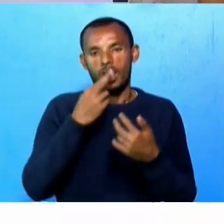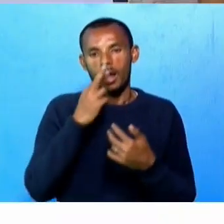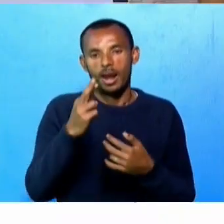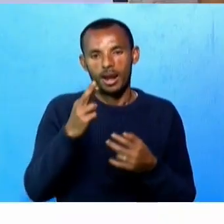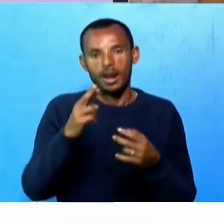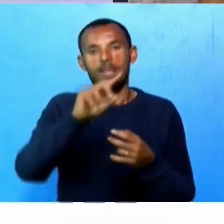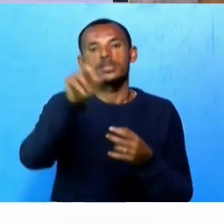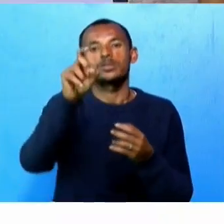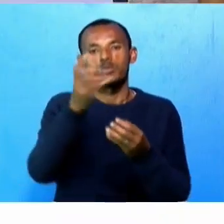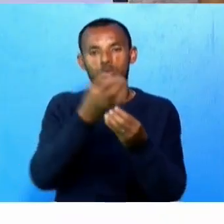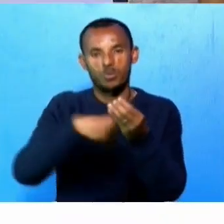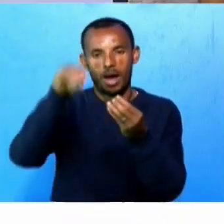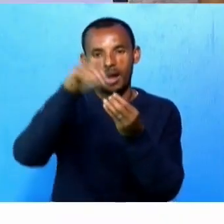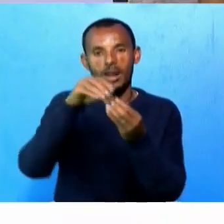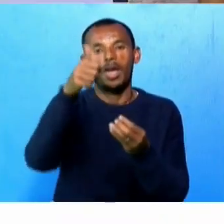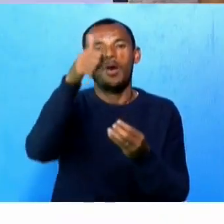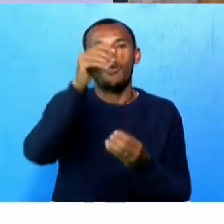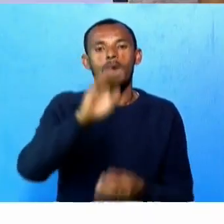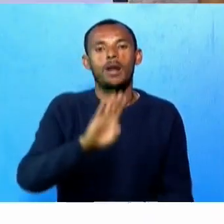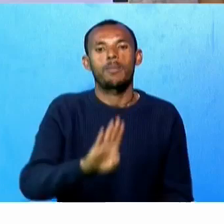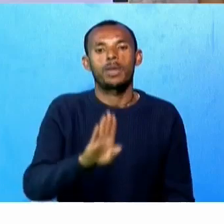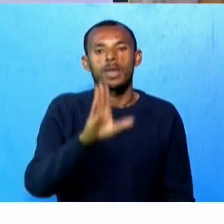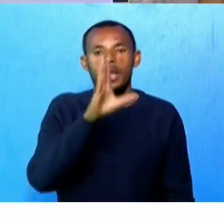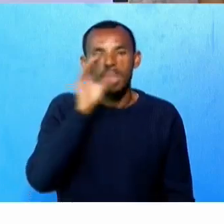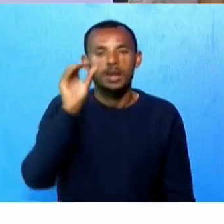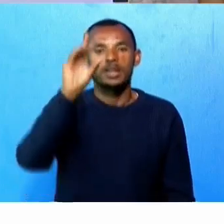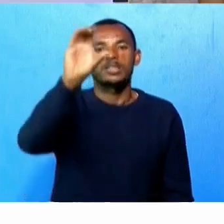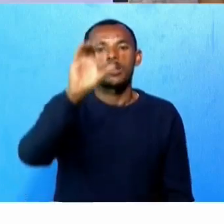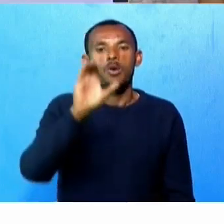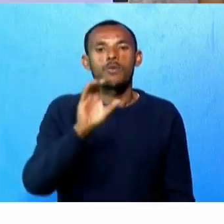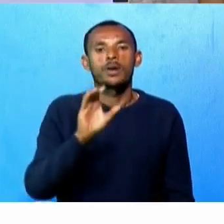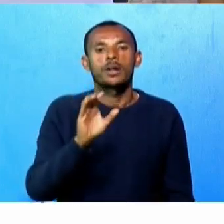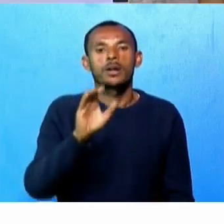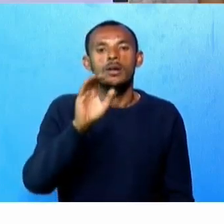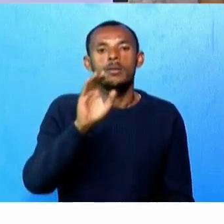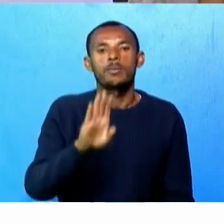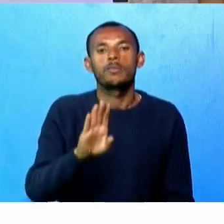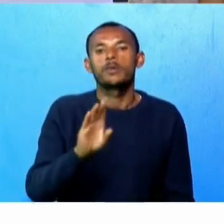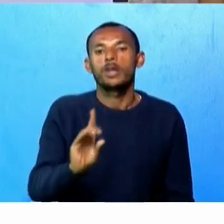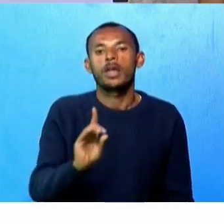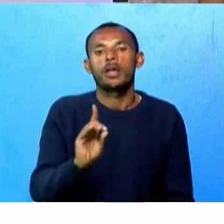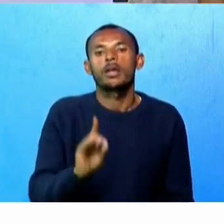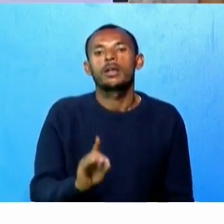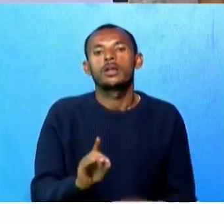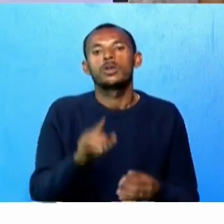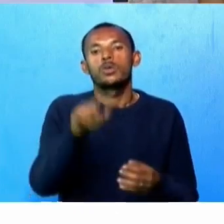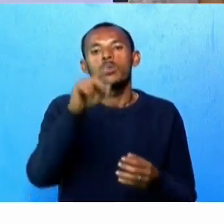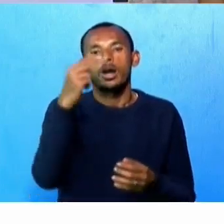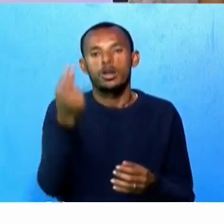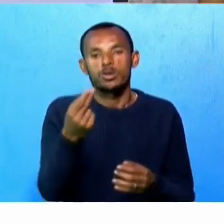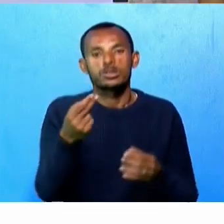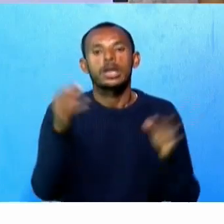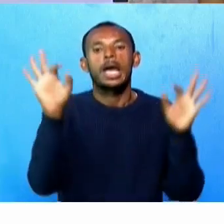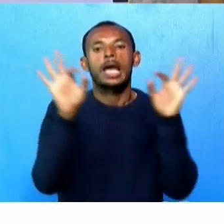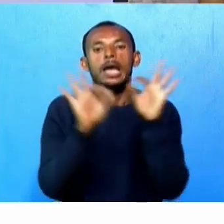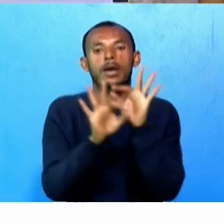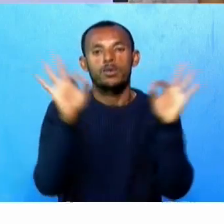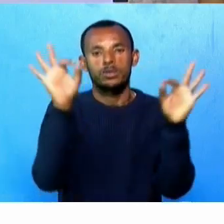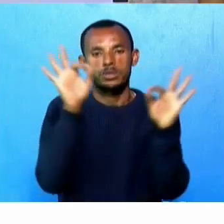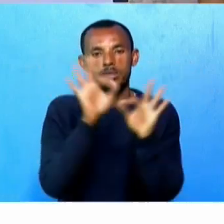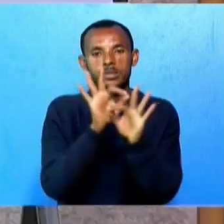add a over b and c over d, we can use cross product